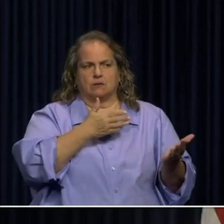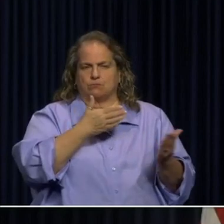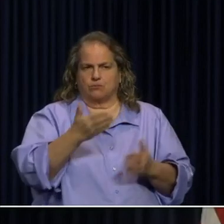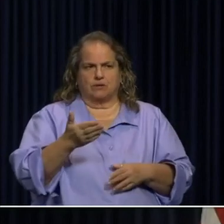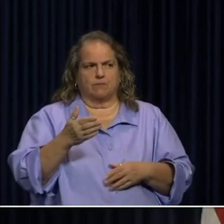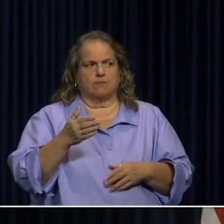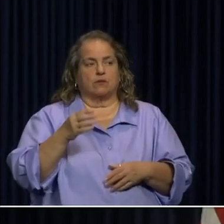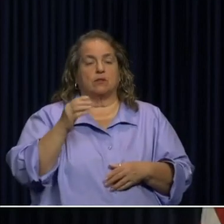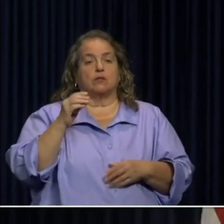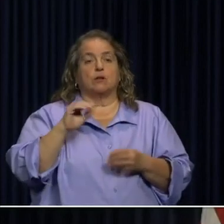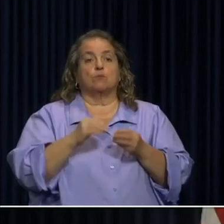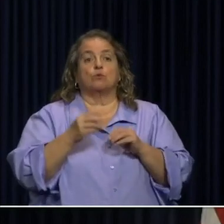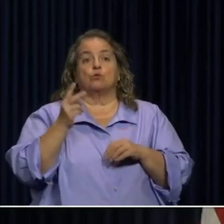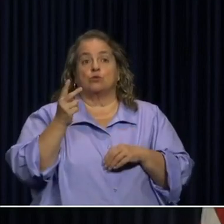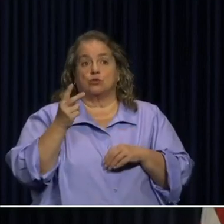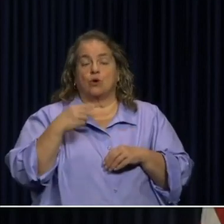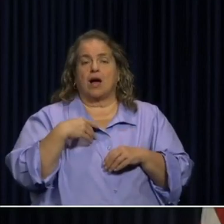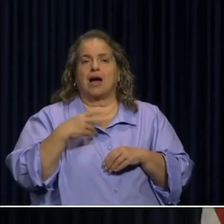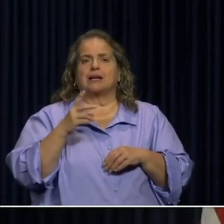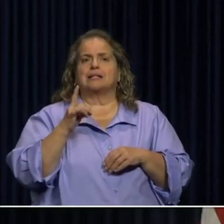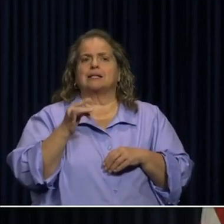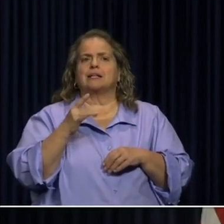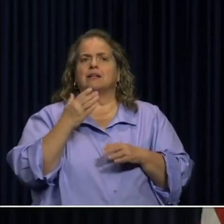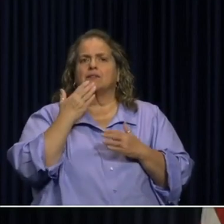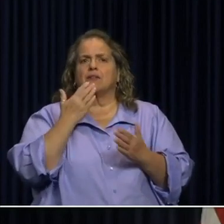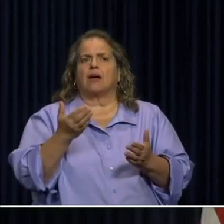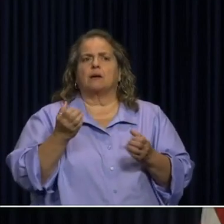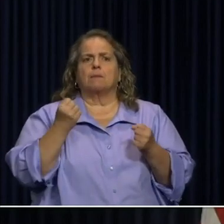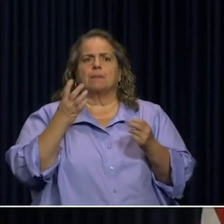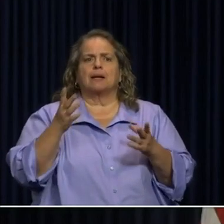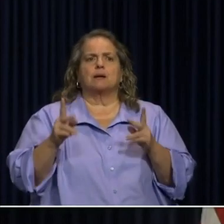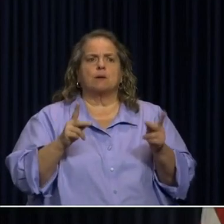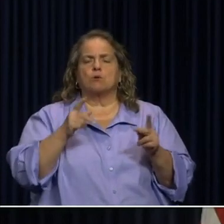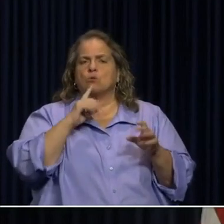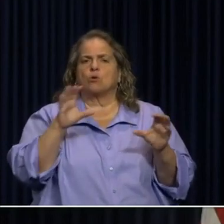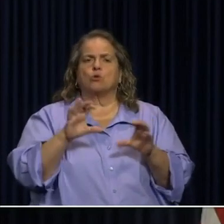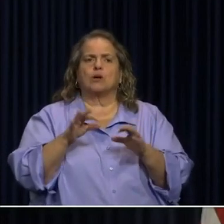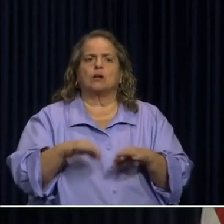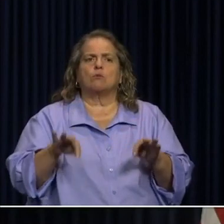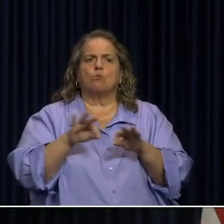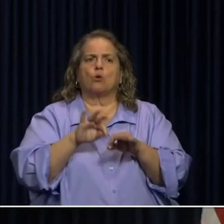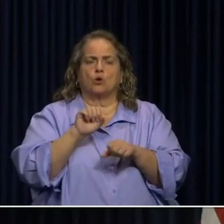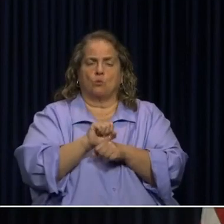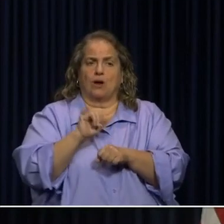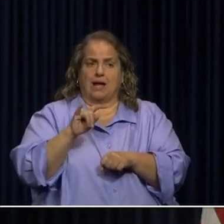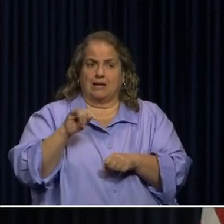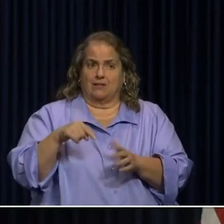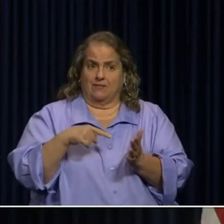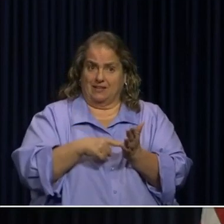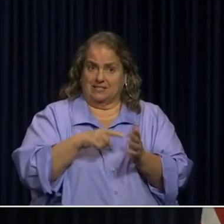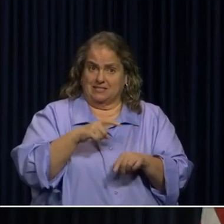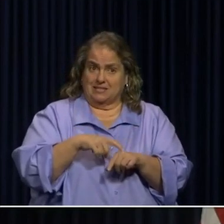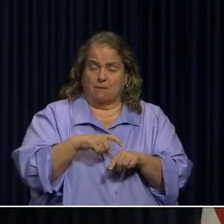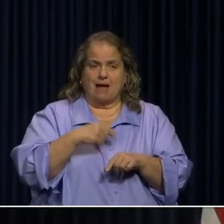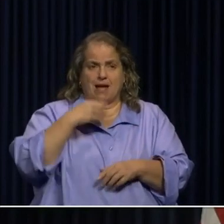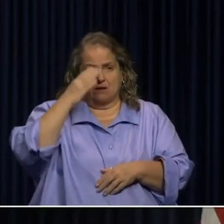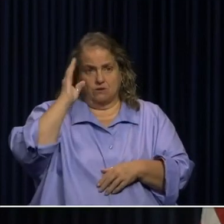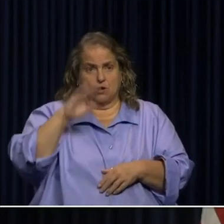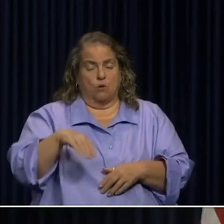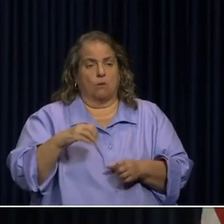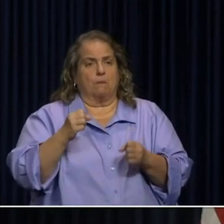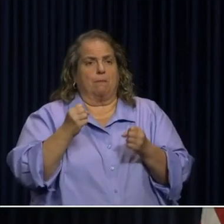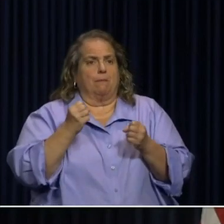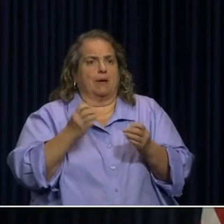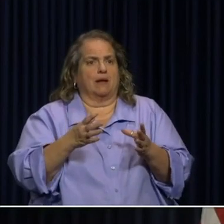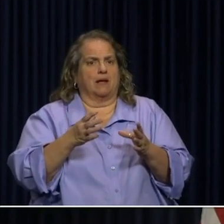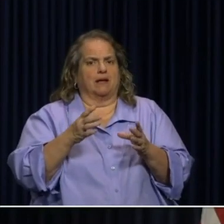Number 2, just I've thanked a number of different people that are doing important work at this time. I know that there's a lot of